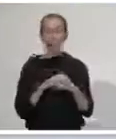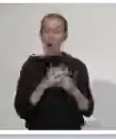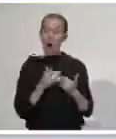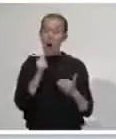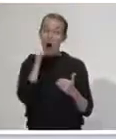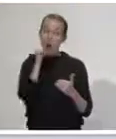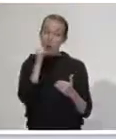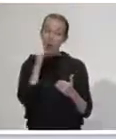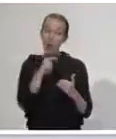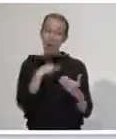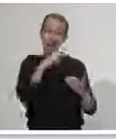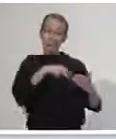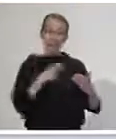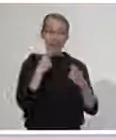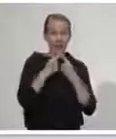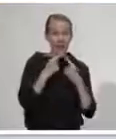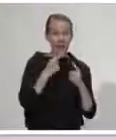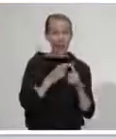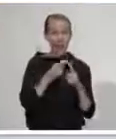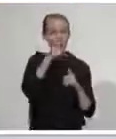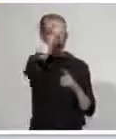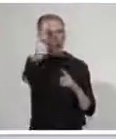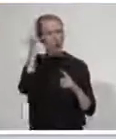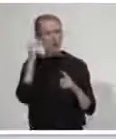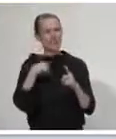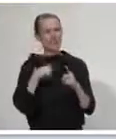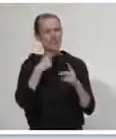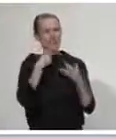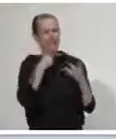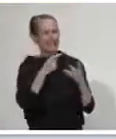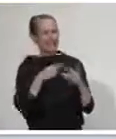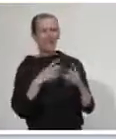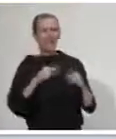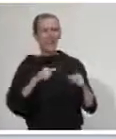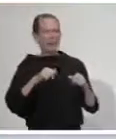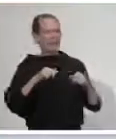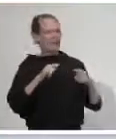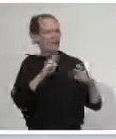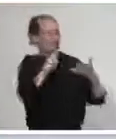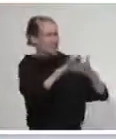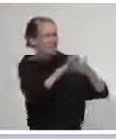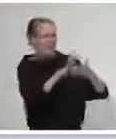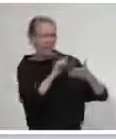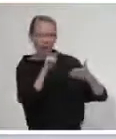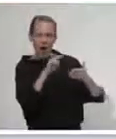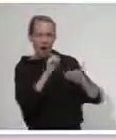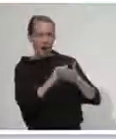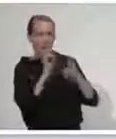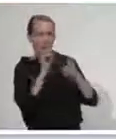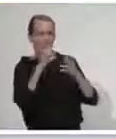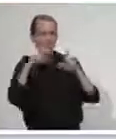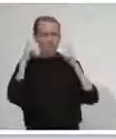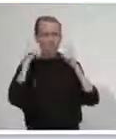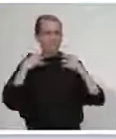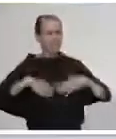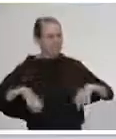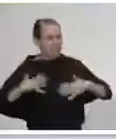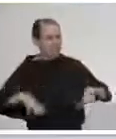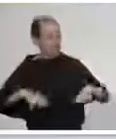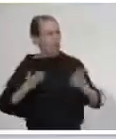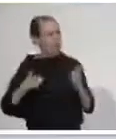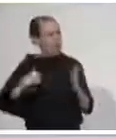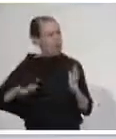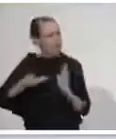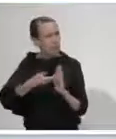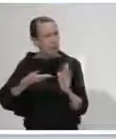PPE, which they had access to, but there were questions over whether it was the right PPE. The DHB have undertaken to look at that, and I'll certainly be asking the Director